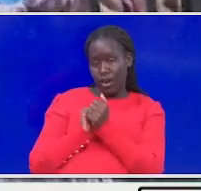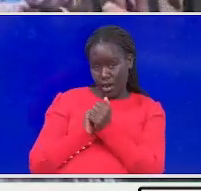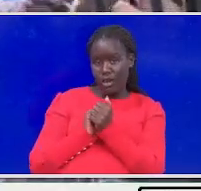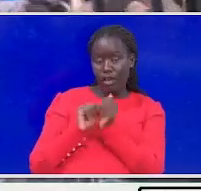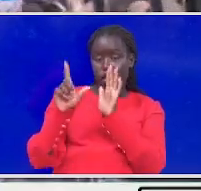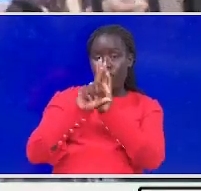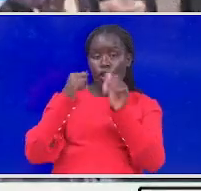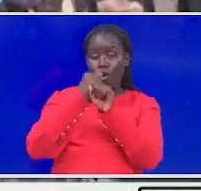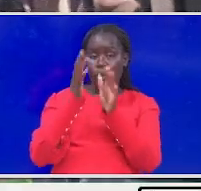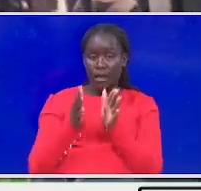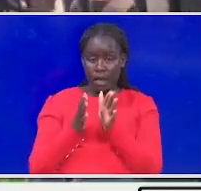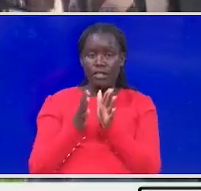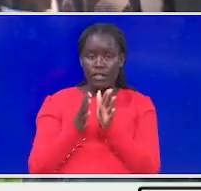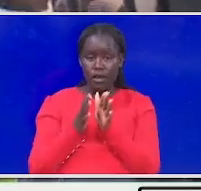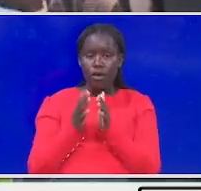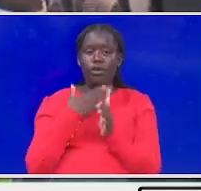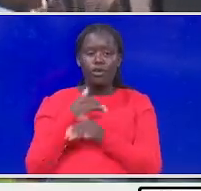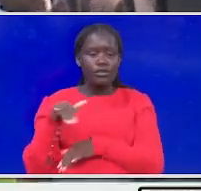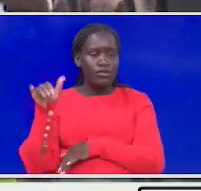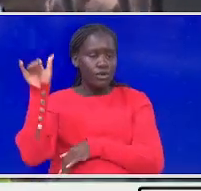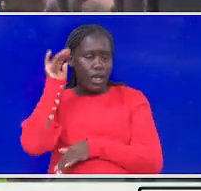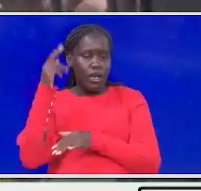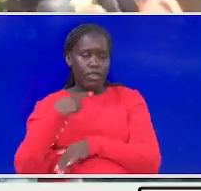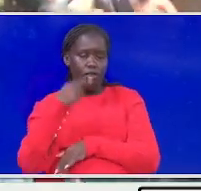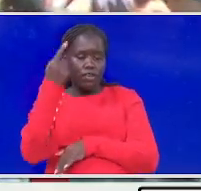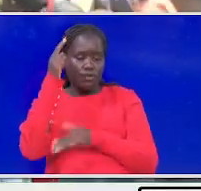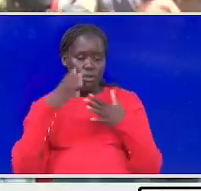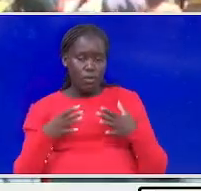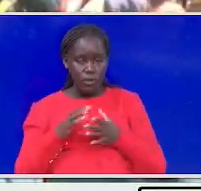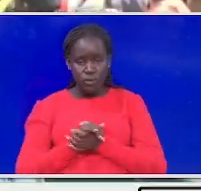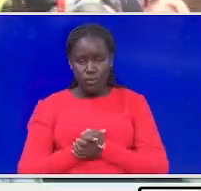lawmakers committing to heed the voices of the people. Ruga Ivan, TV 47.